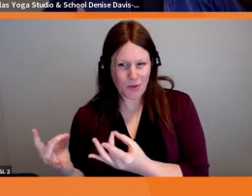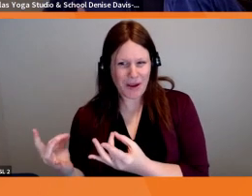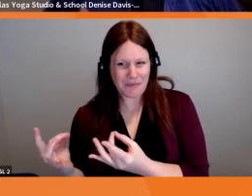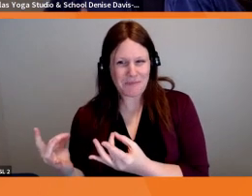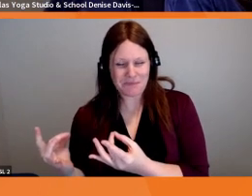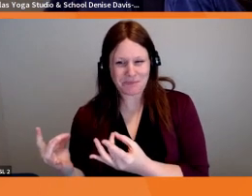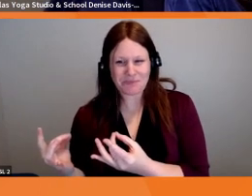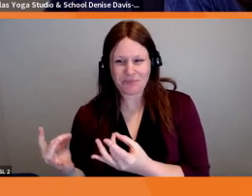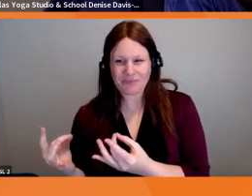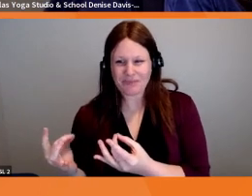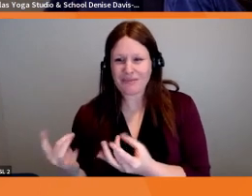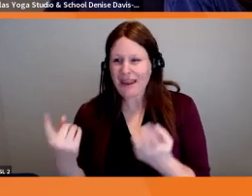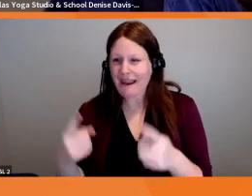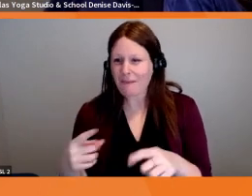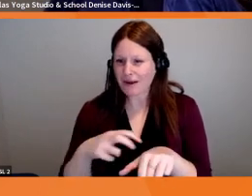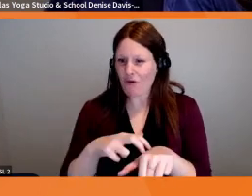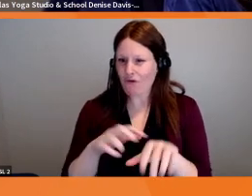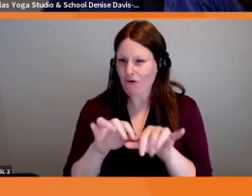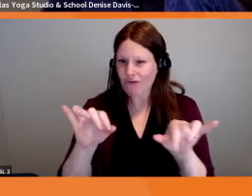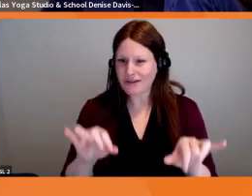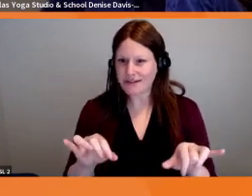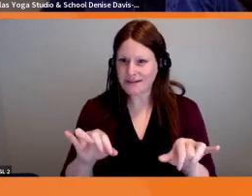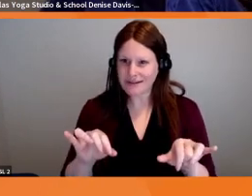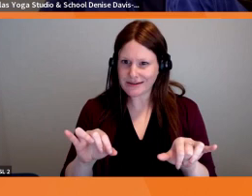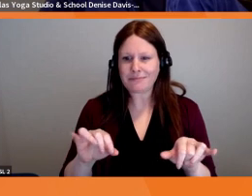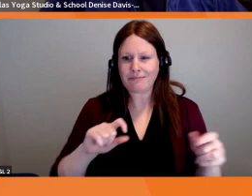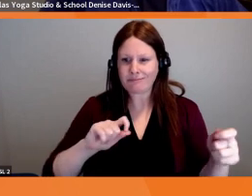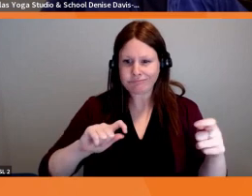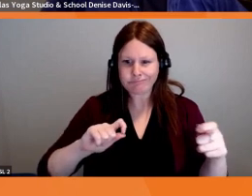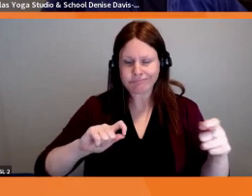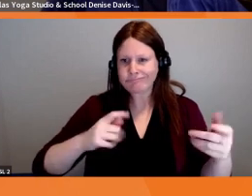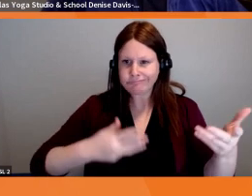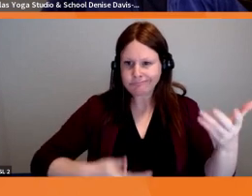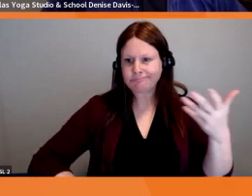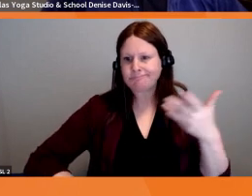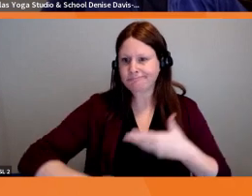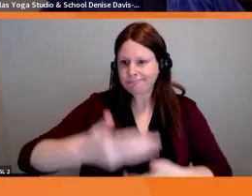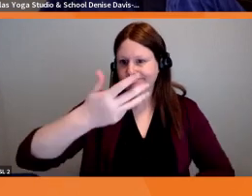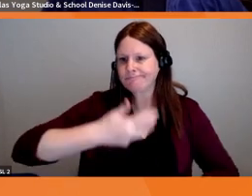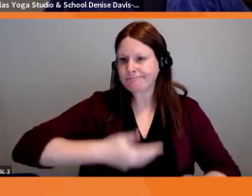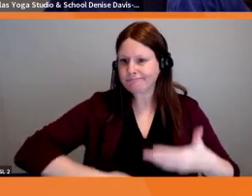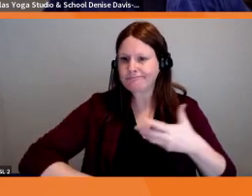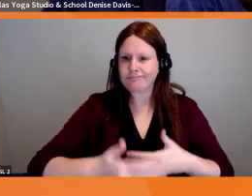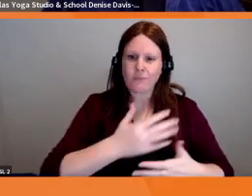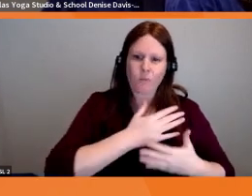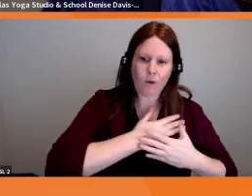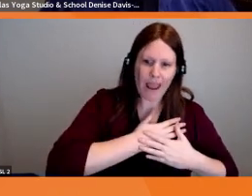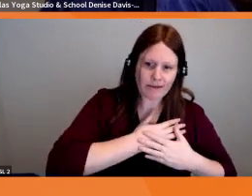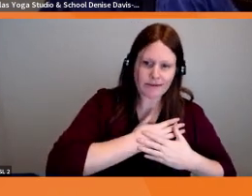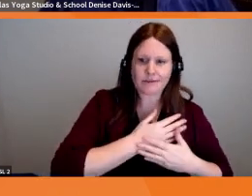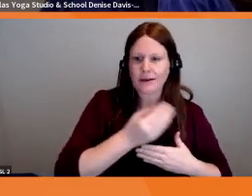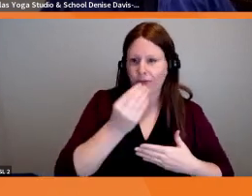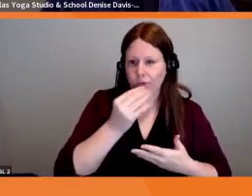our parasympathetic nervous system, the rest and digest system. And if we don't